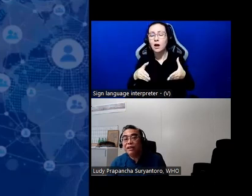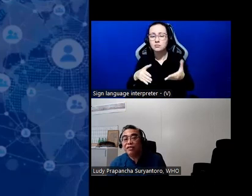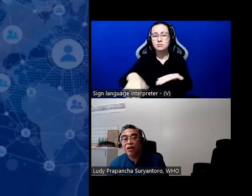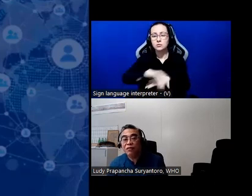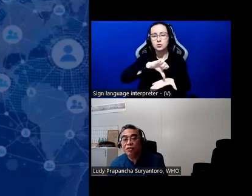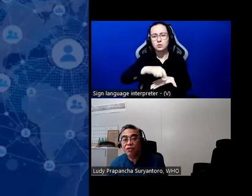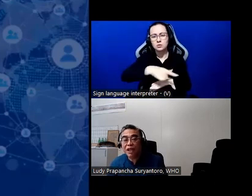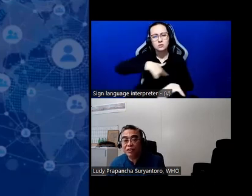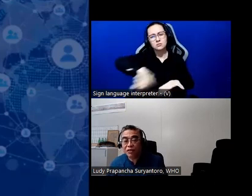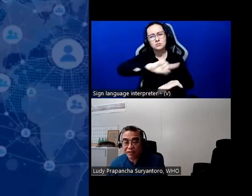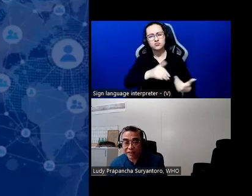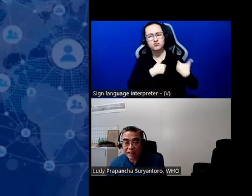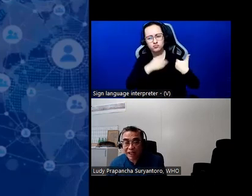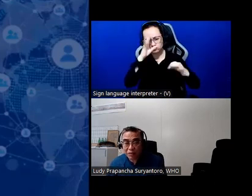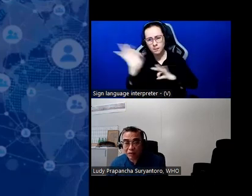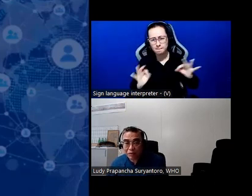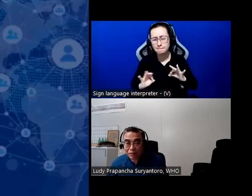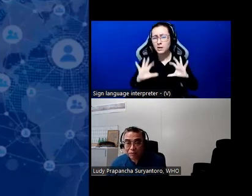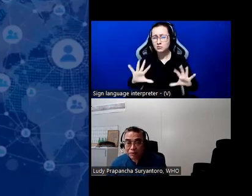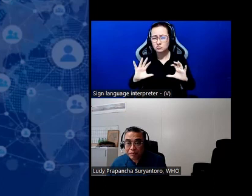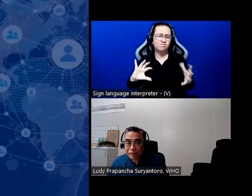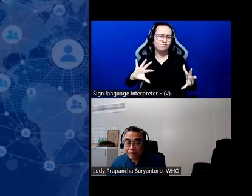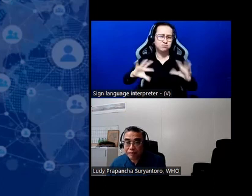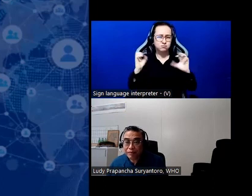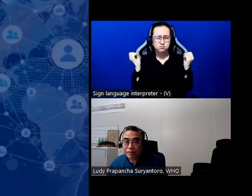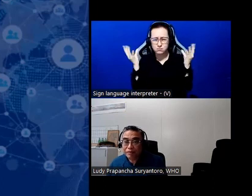in the face of future health threats. Next, please.